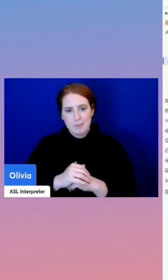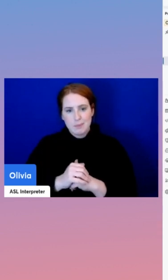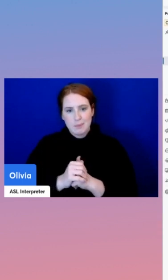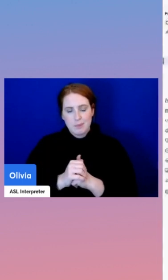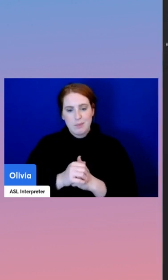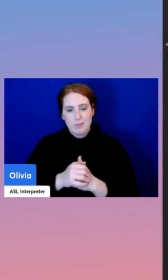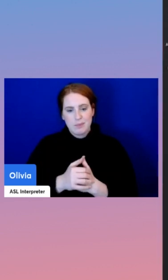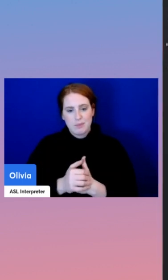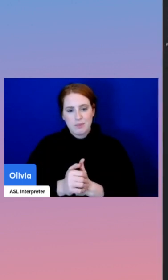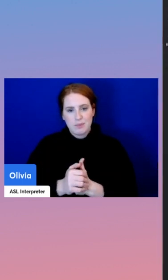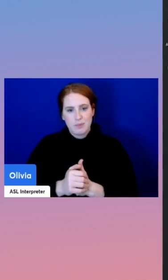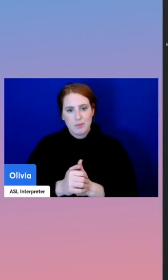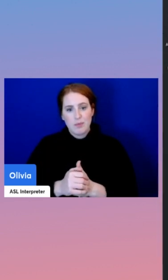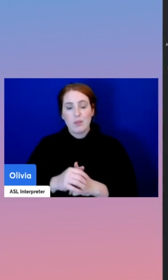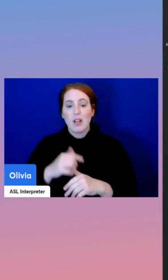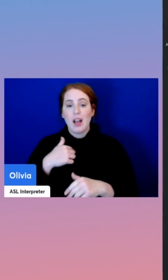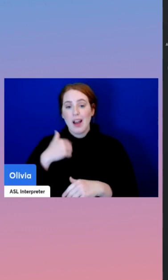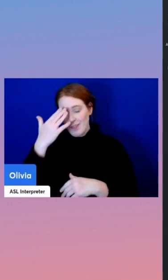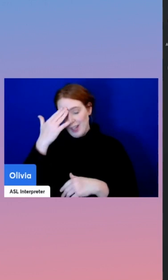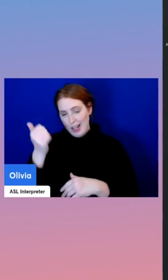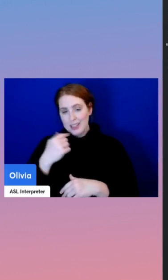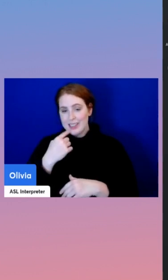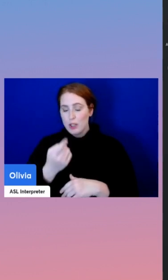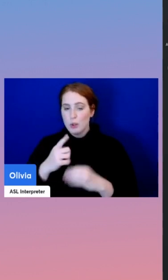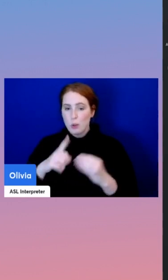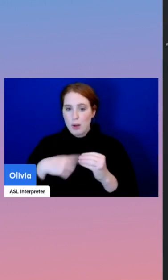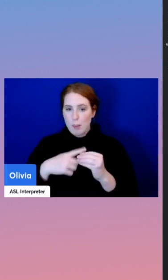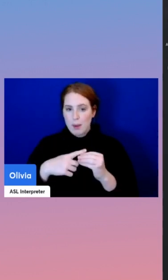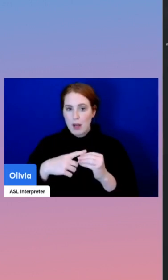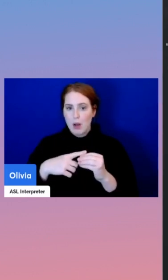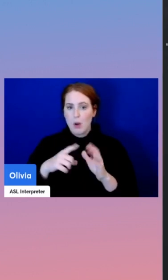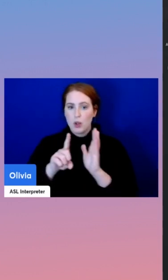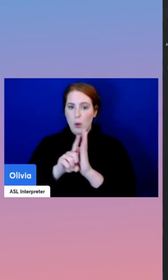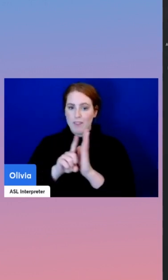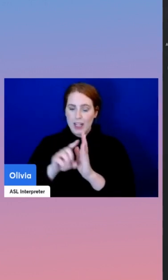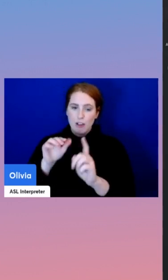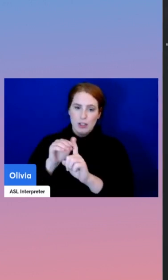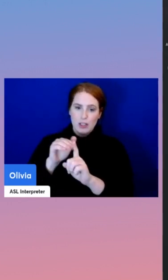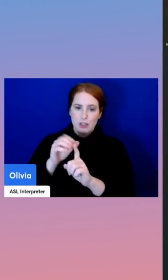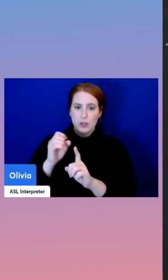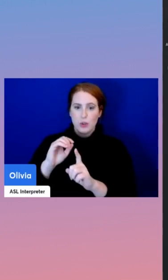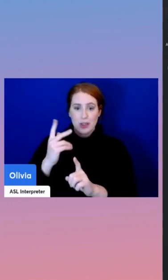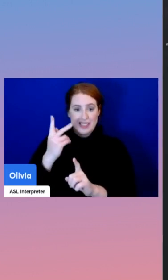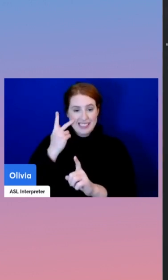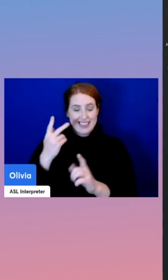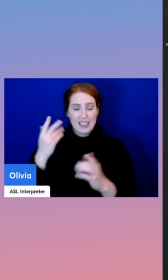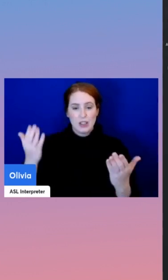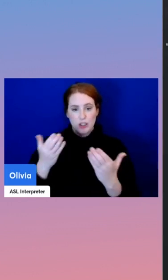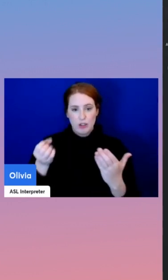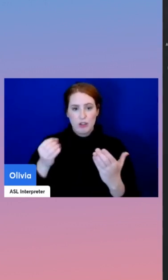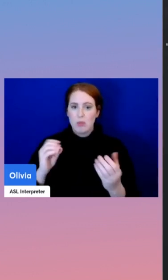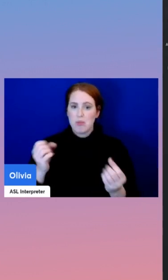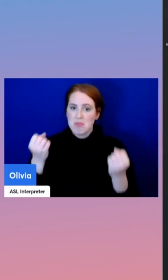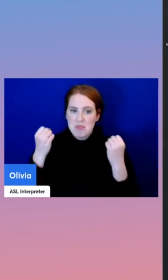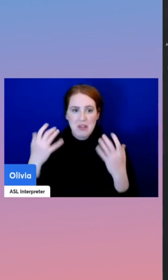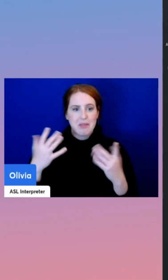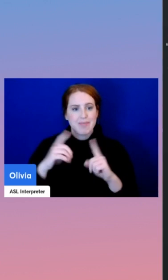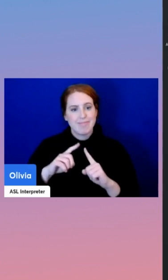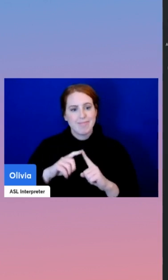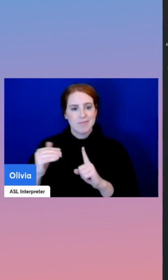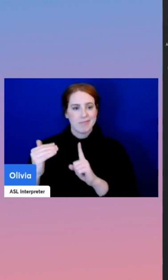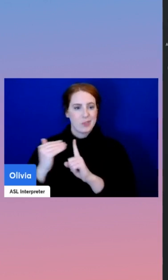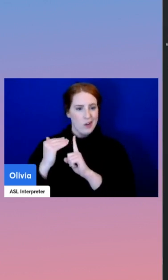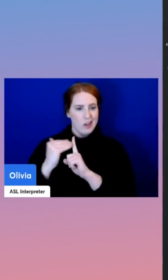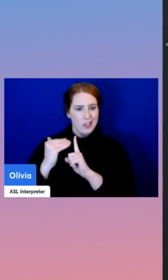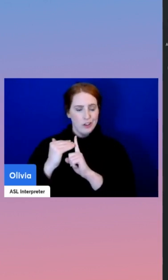With that being said, I forgot to tell you about the notifications. So as you can see here, we got lots of notifications. So the AMI was